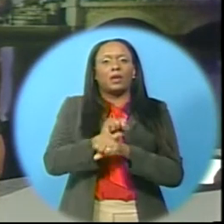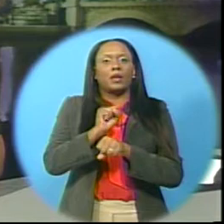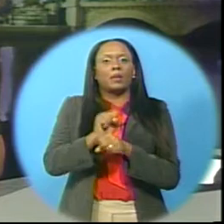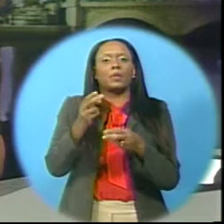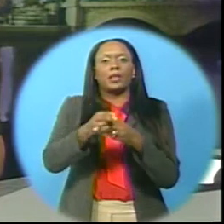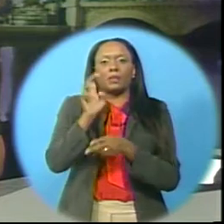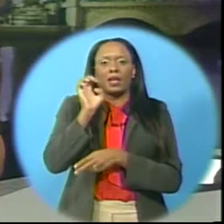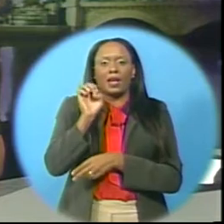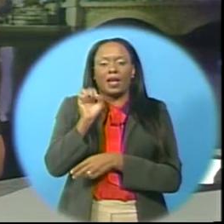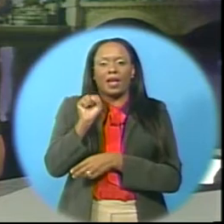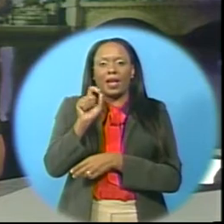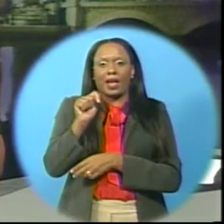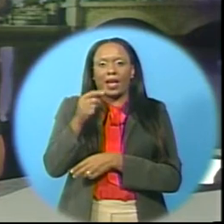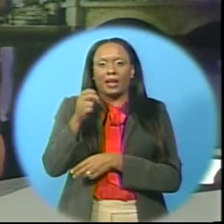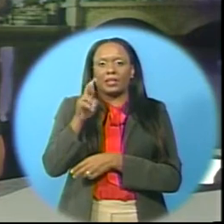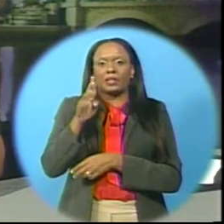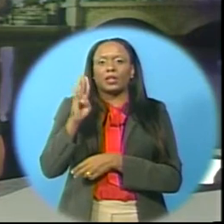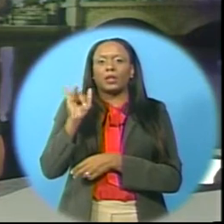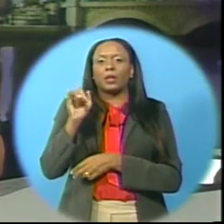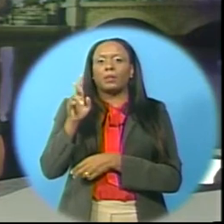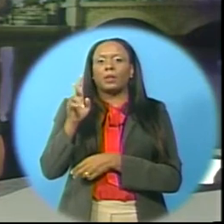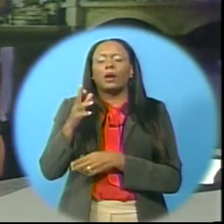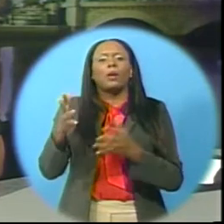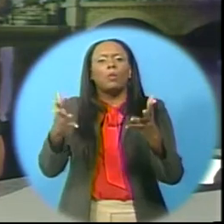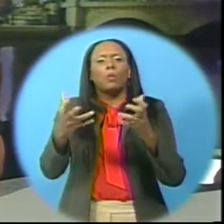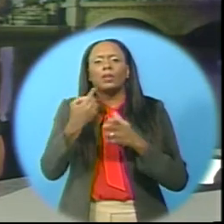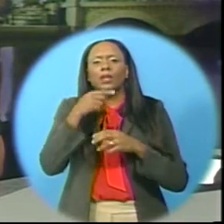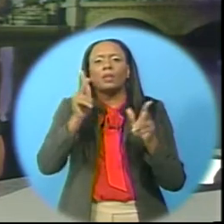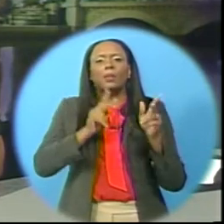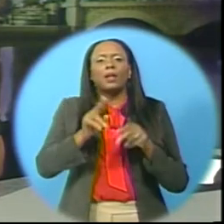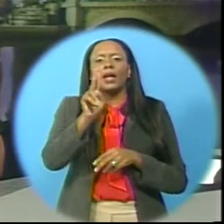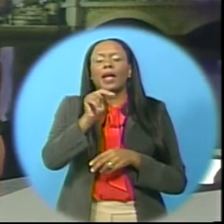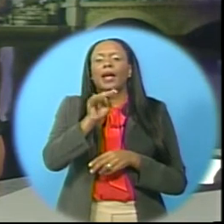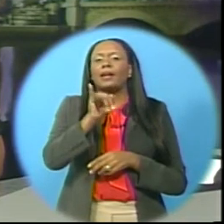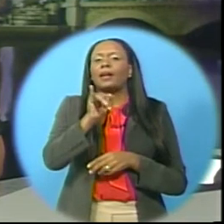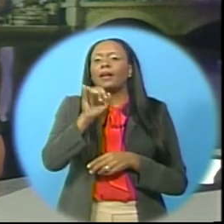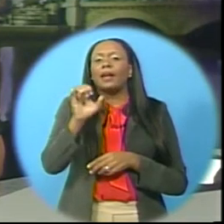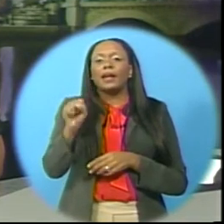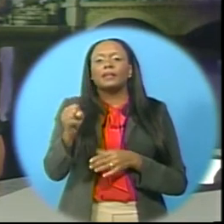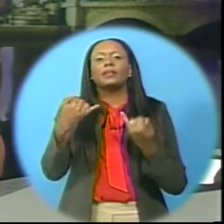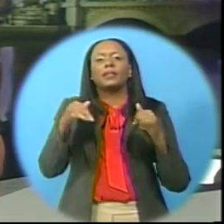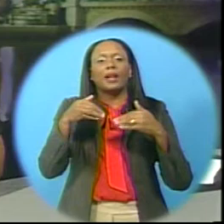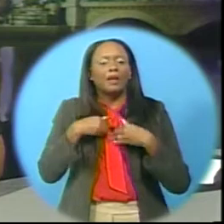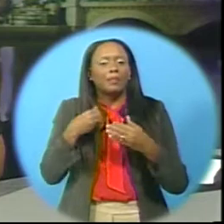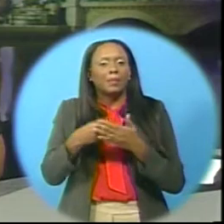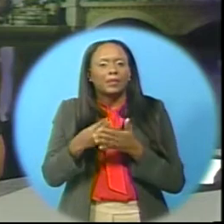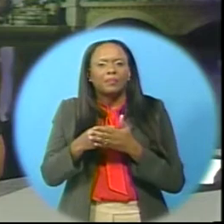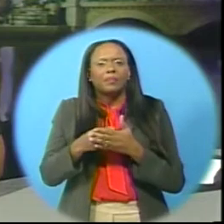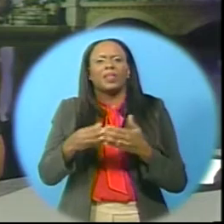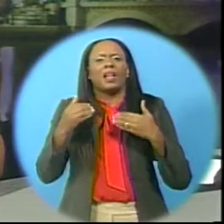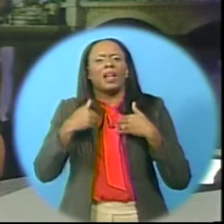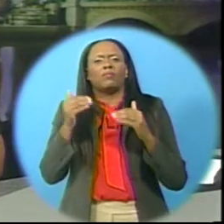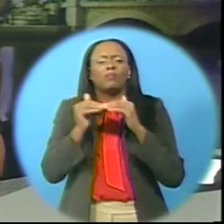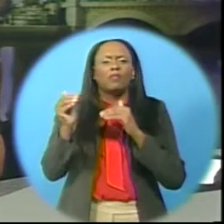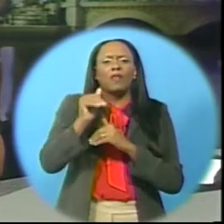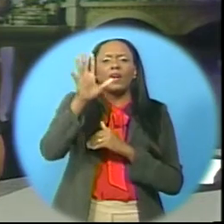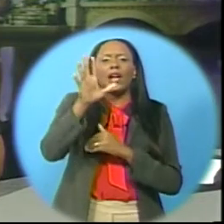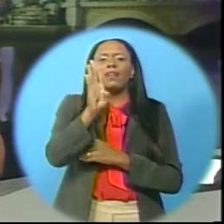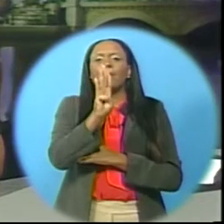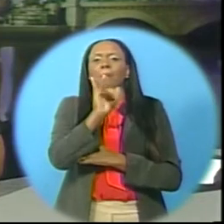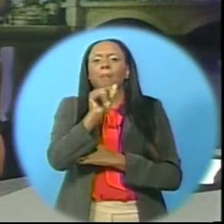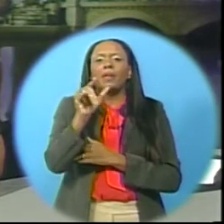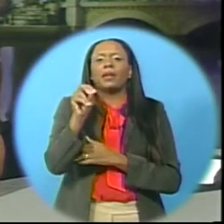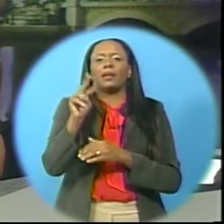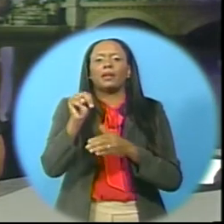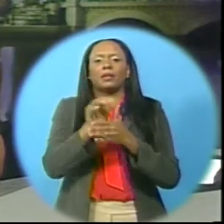that the National Insurance Scheme is out of money. She says the fund has assets of over $5 billion and is running a surplus of